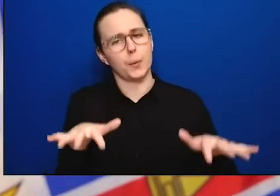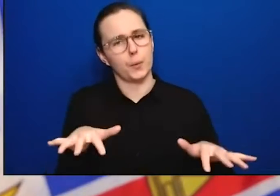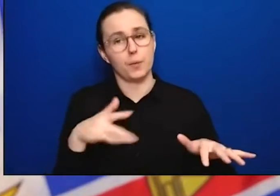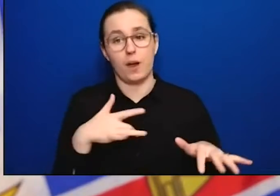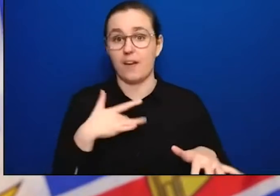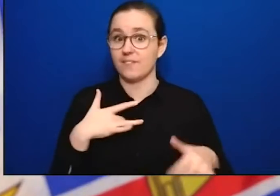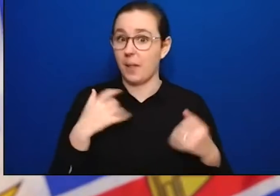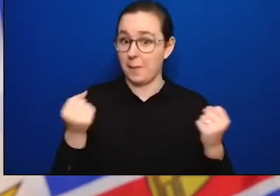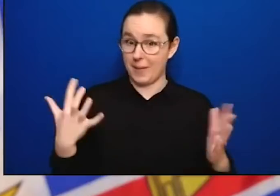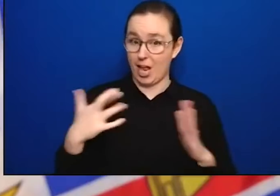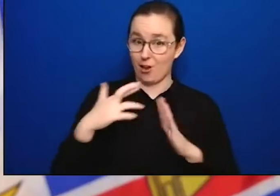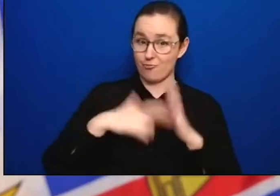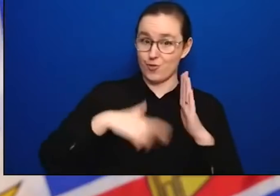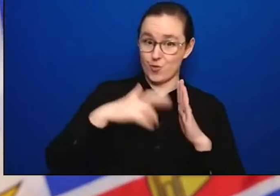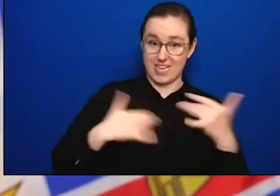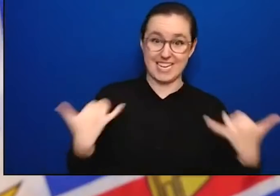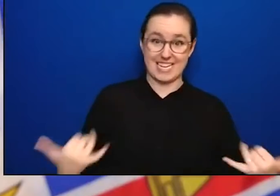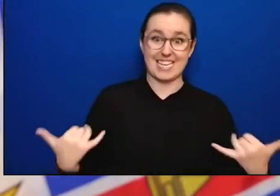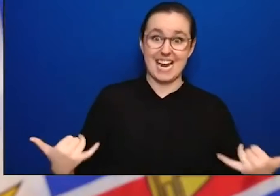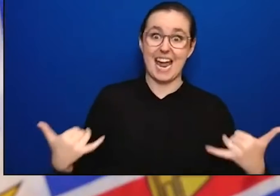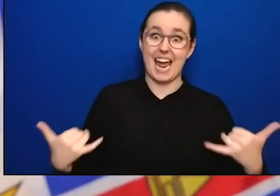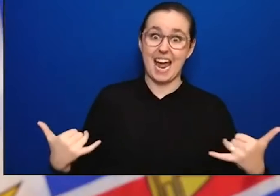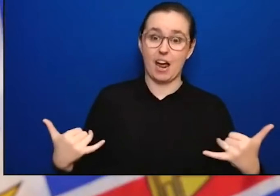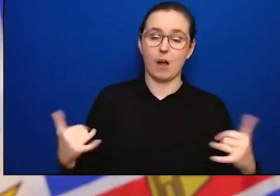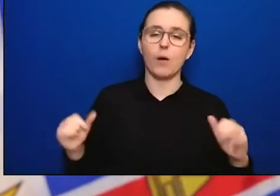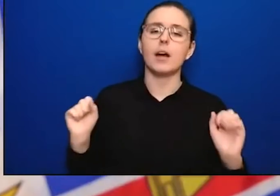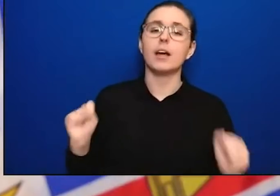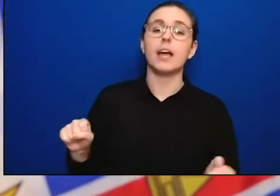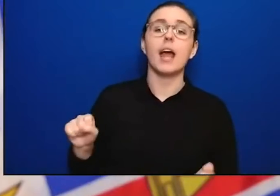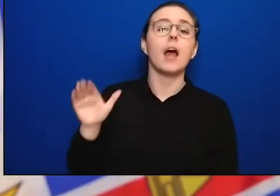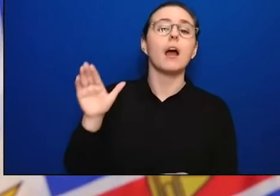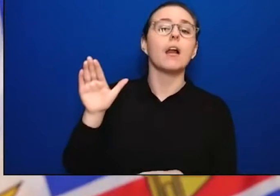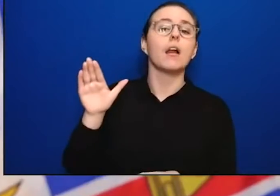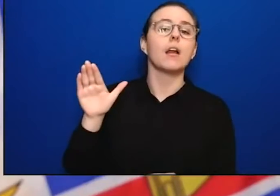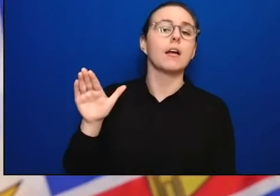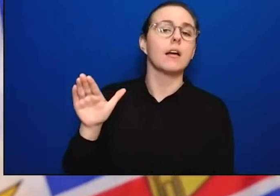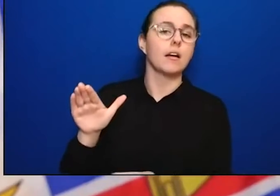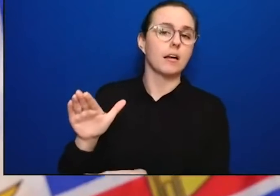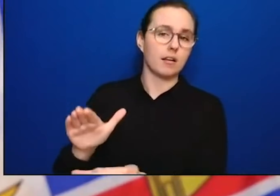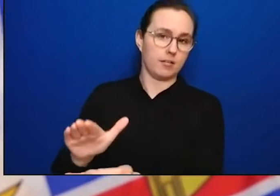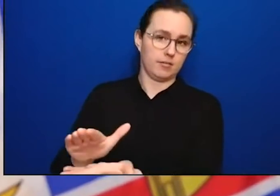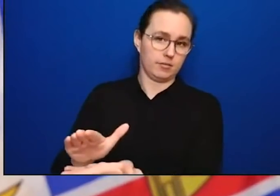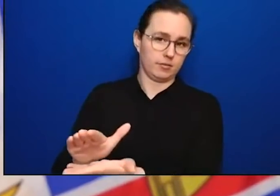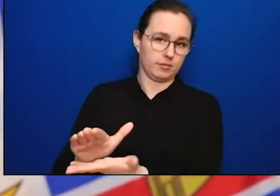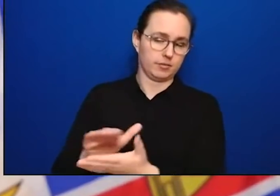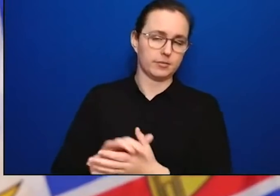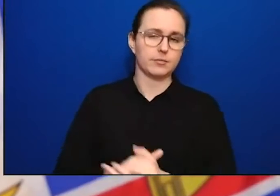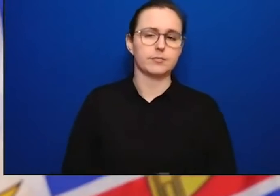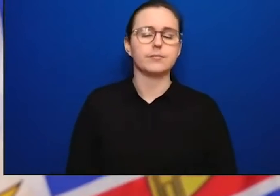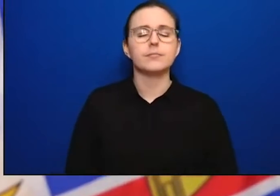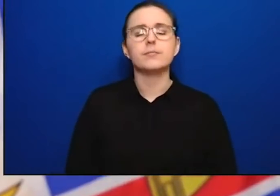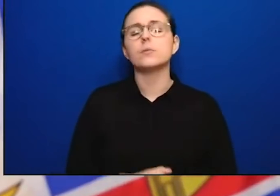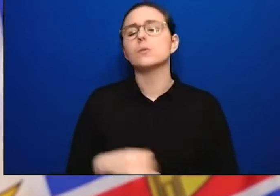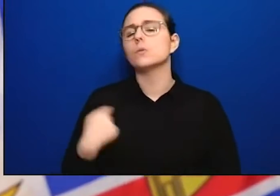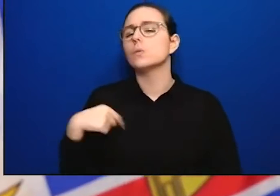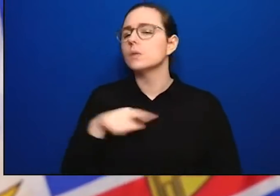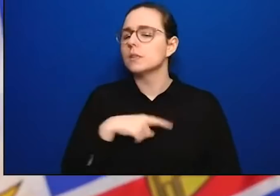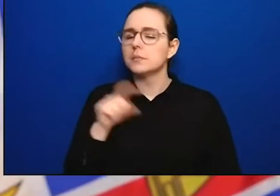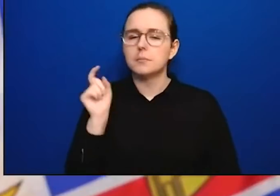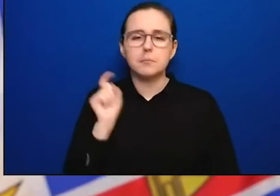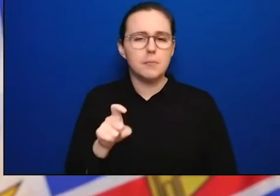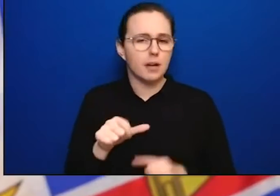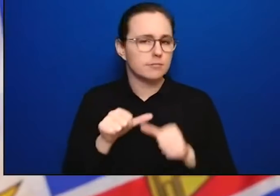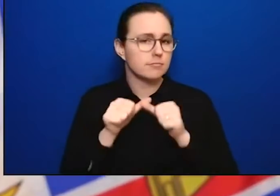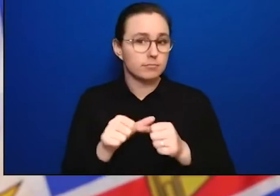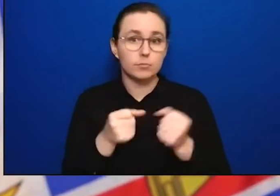we will get to a place where we no longer need many of the measures and restrictions we have in place right now. We will